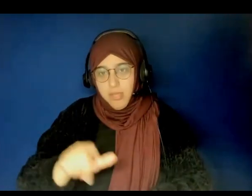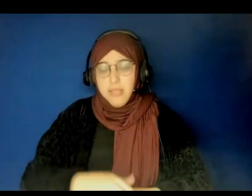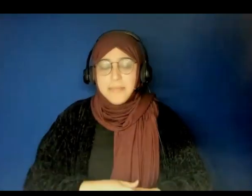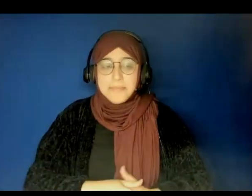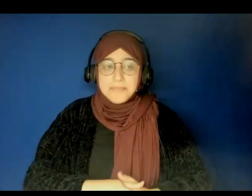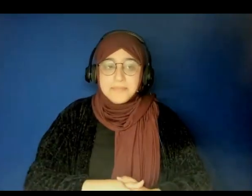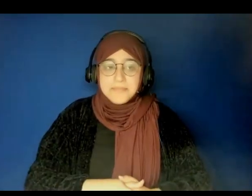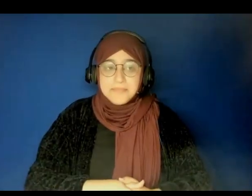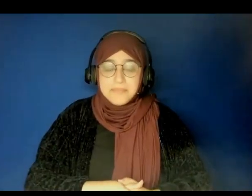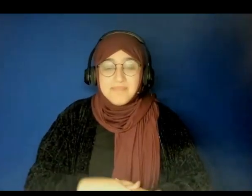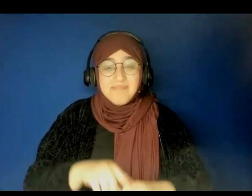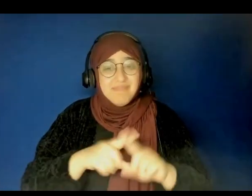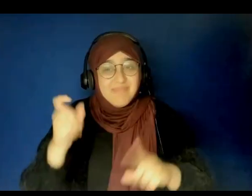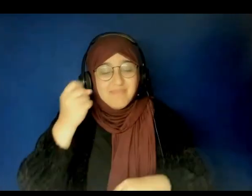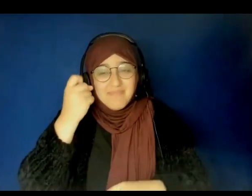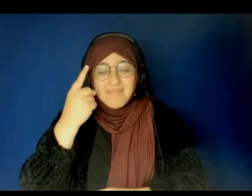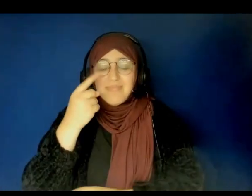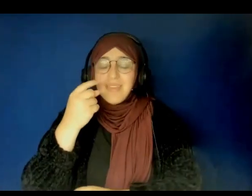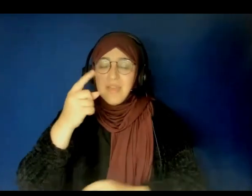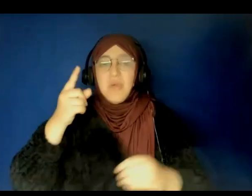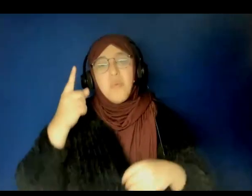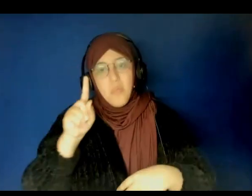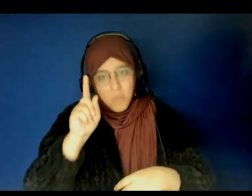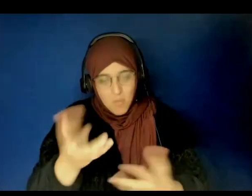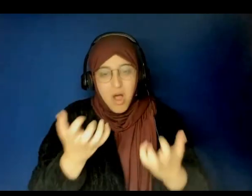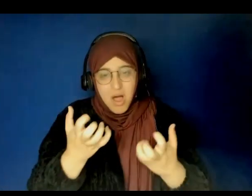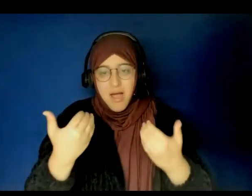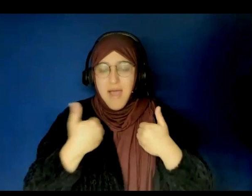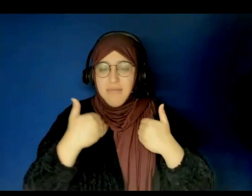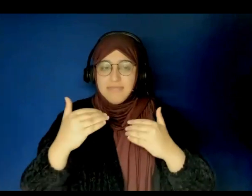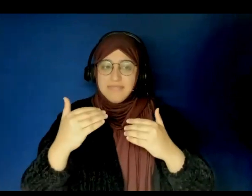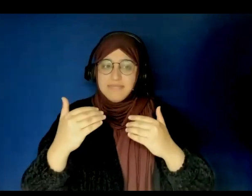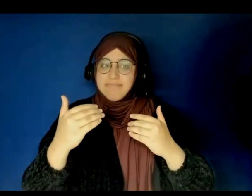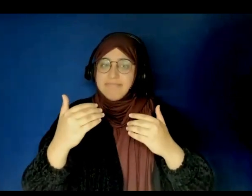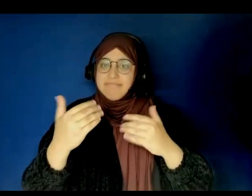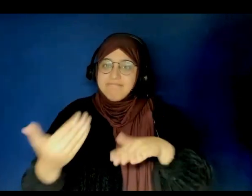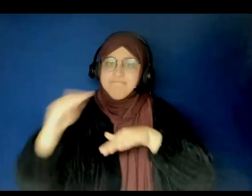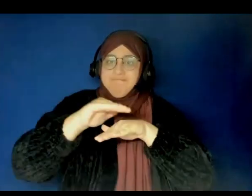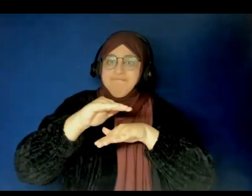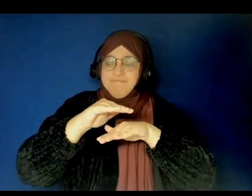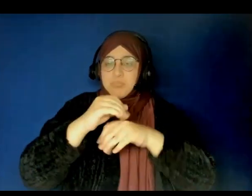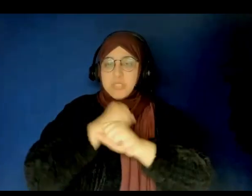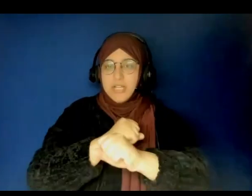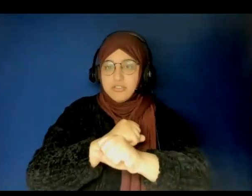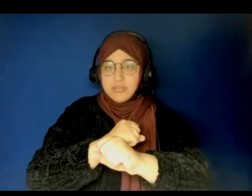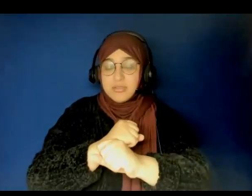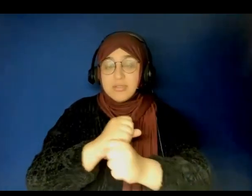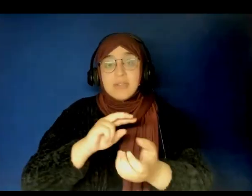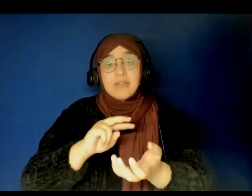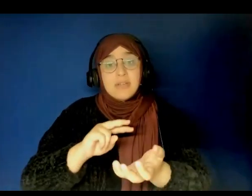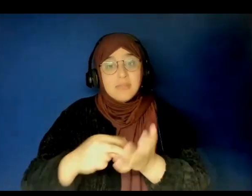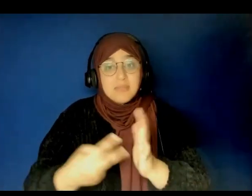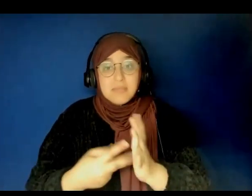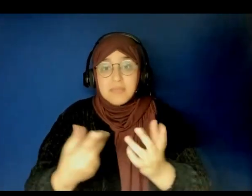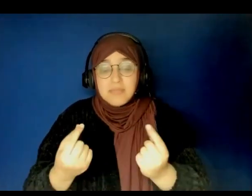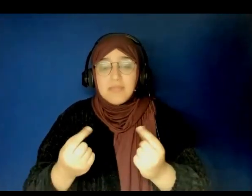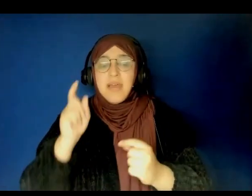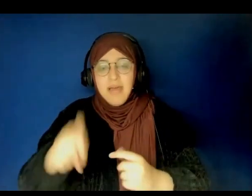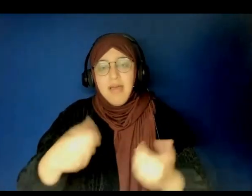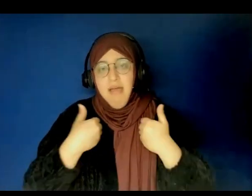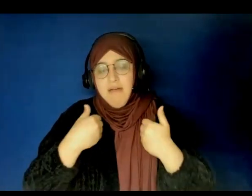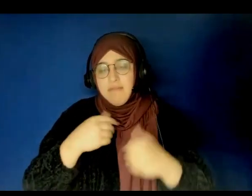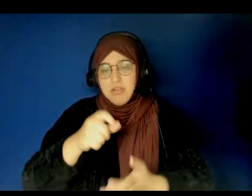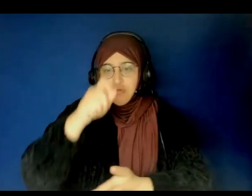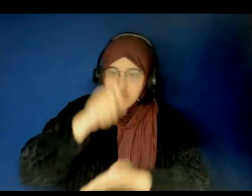want to have a level of protection above that. And that means having a drafted will. And what does a drafted will mean? It means